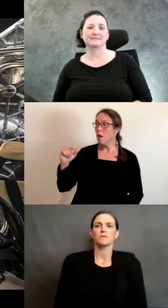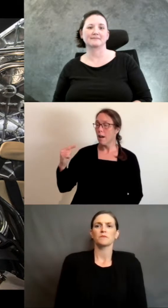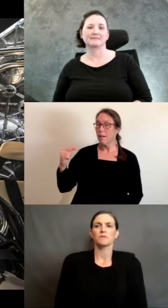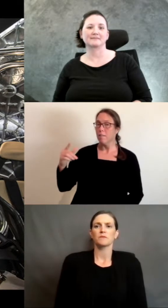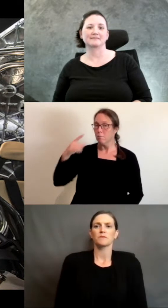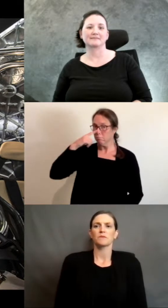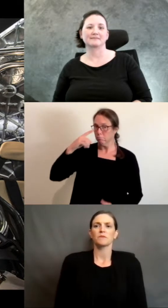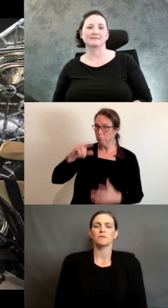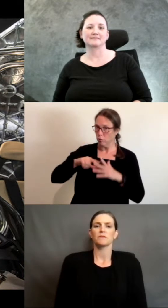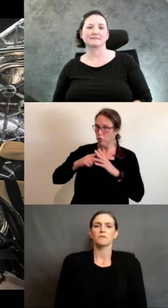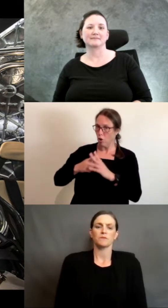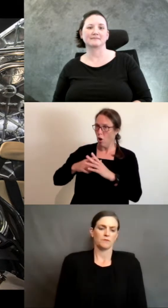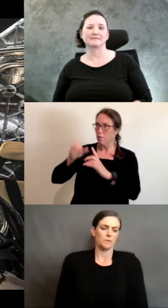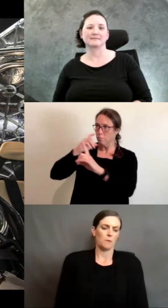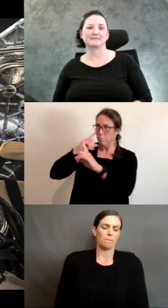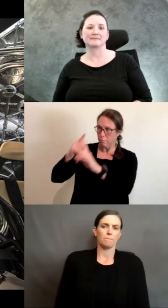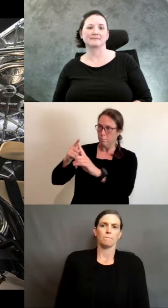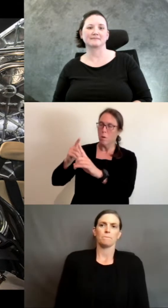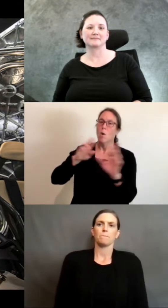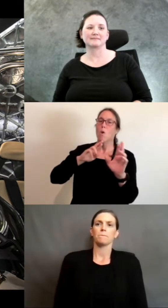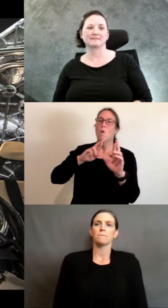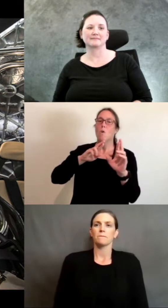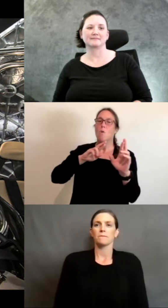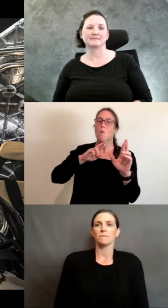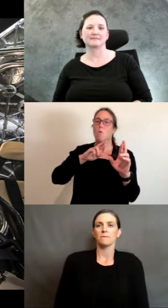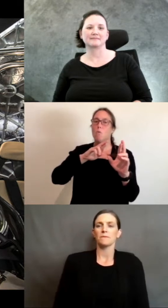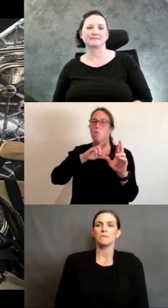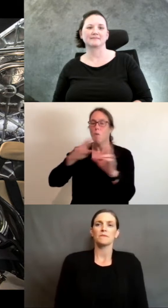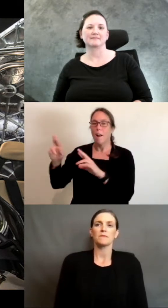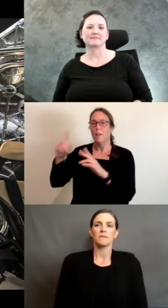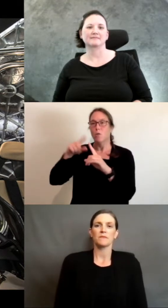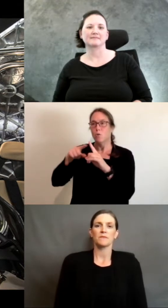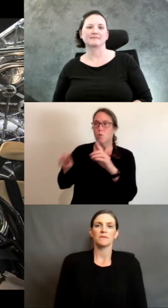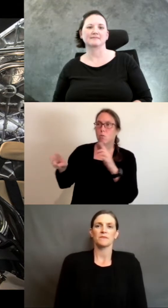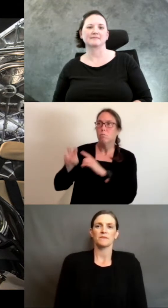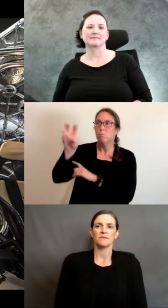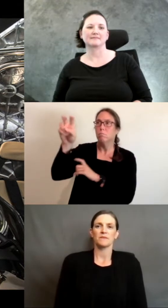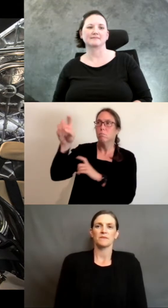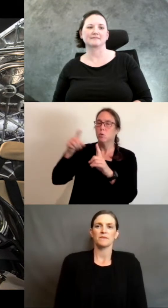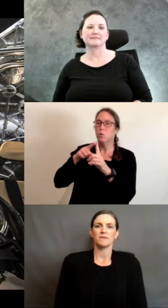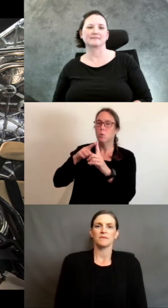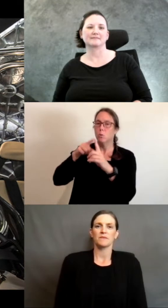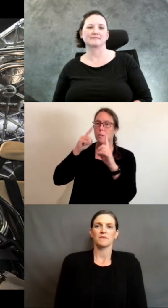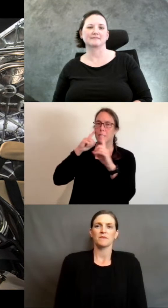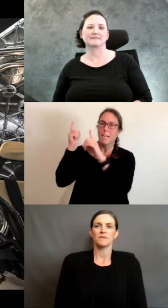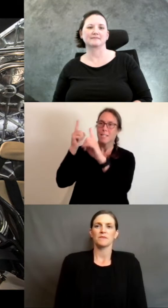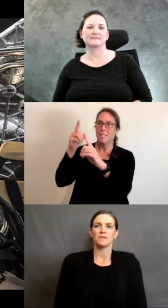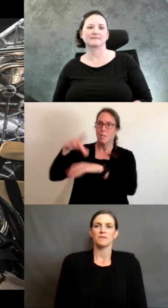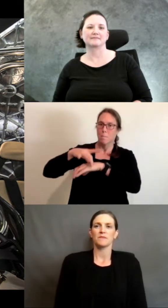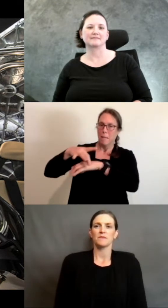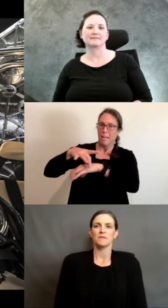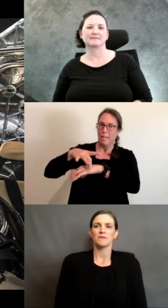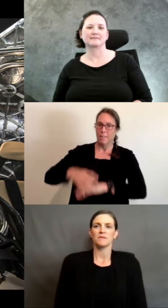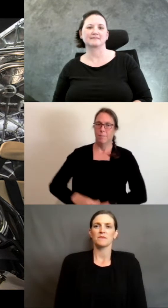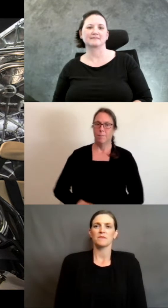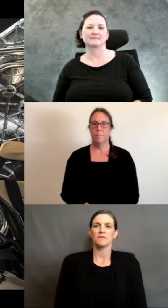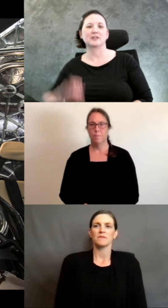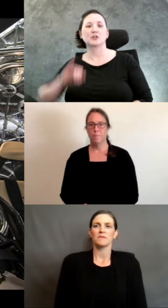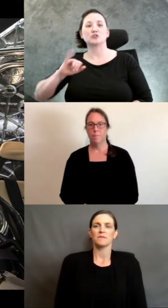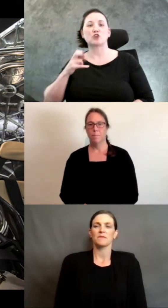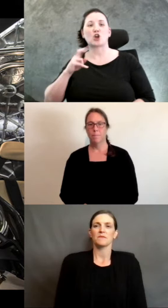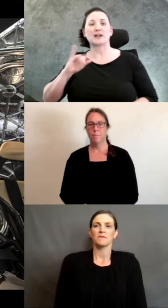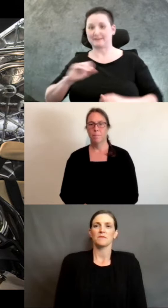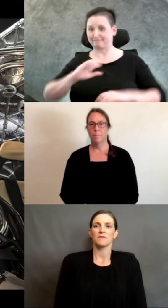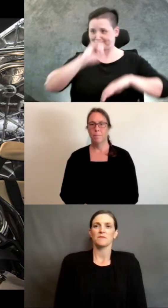parameters. Put us on course for the destination planet. Course parameters engaged, Captain. Robot, what is